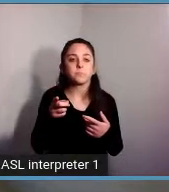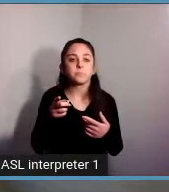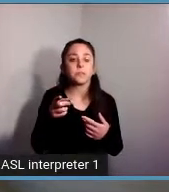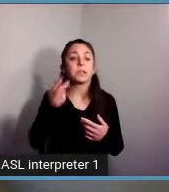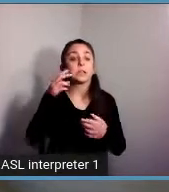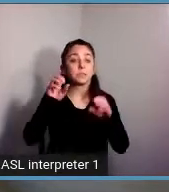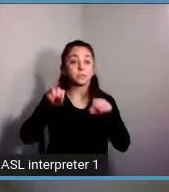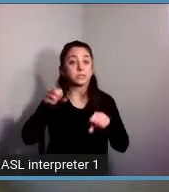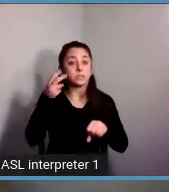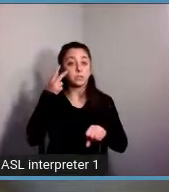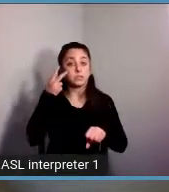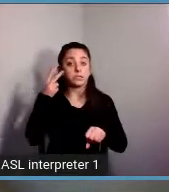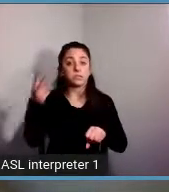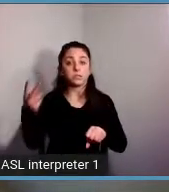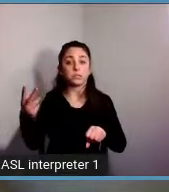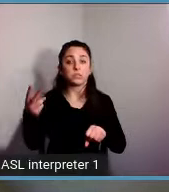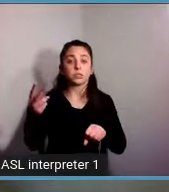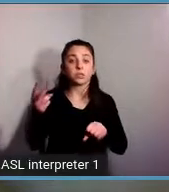see, there's some lines.